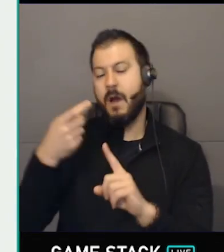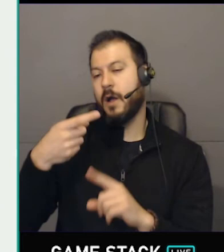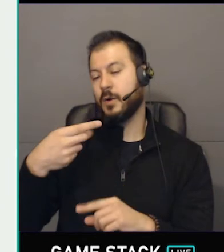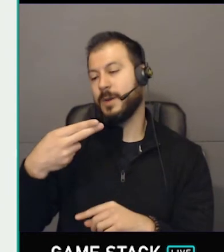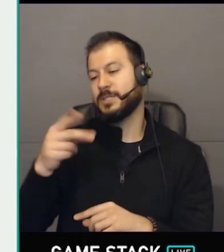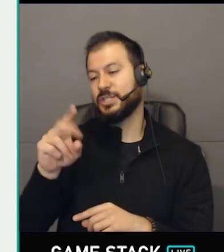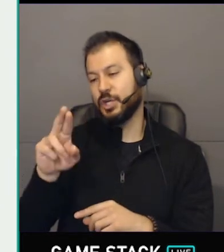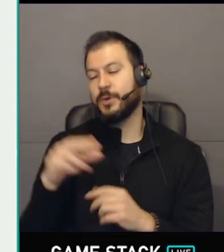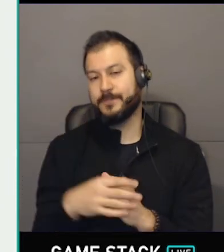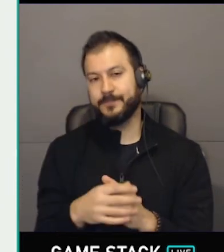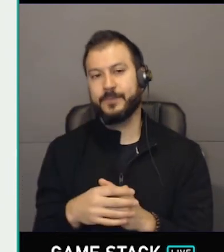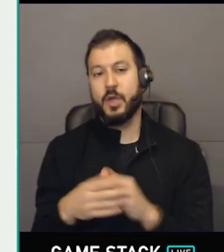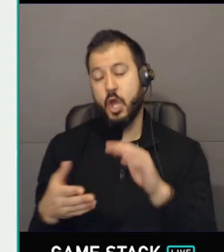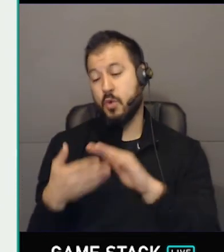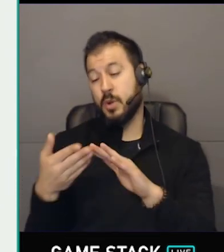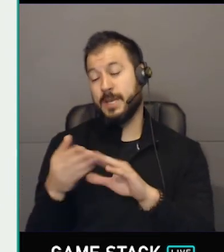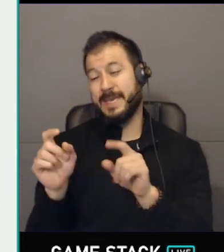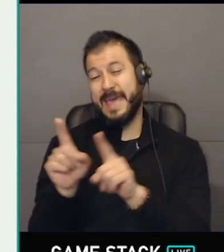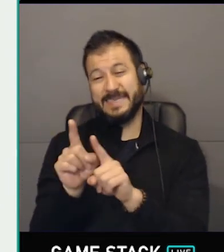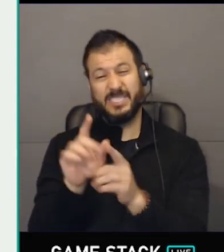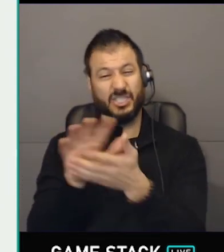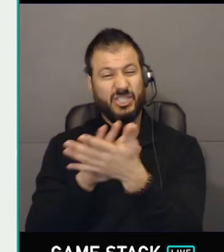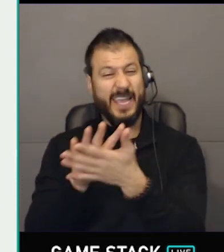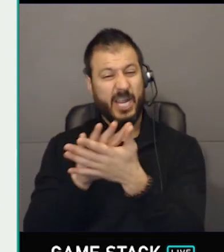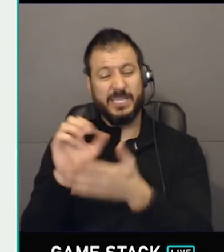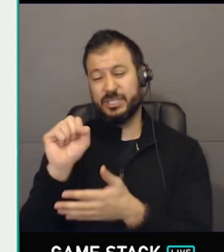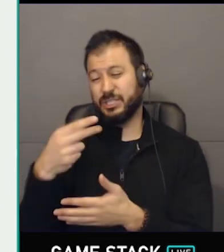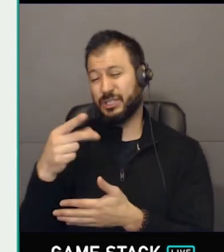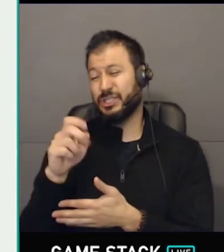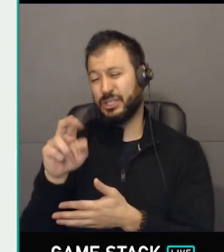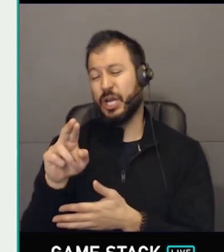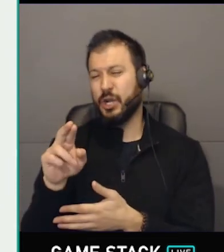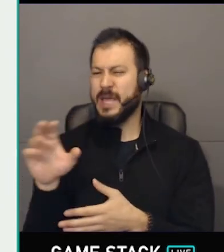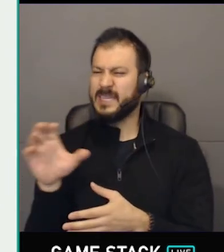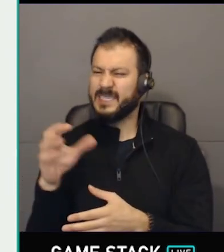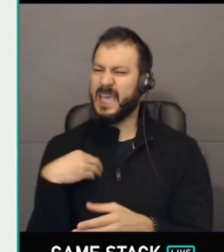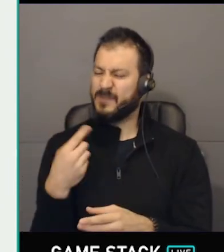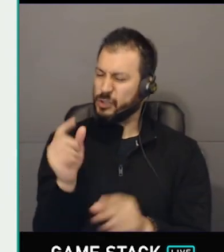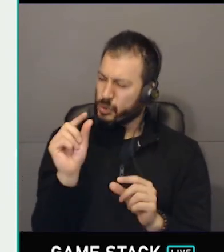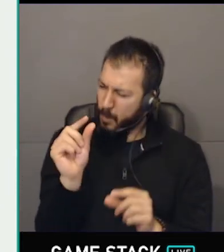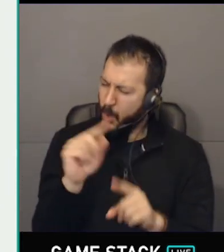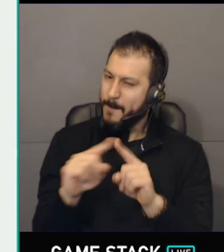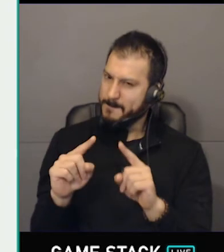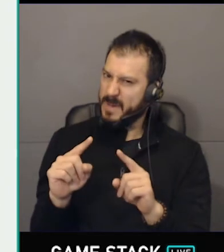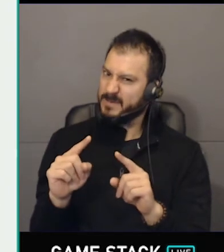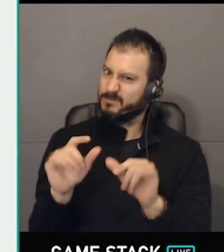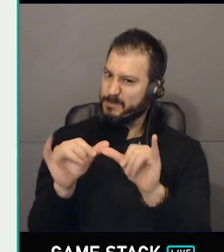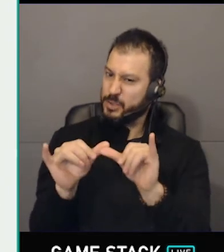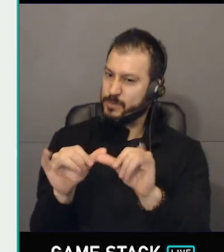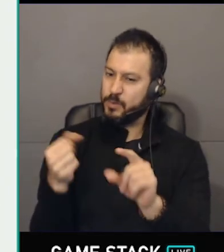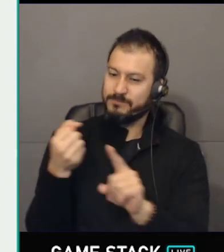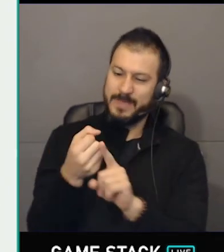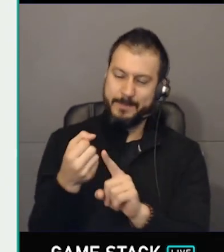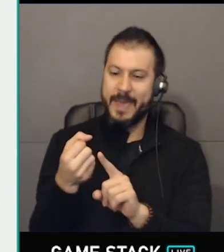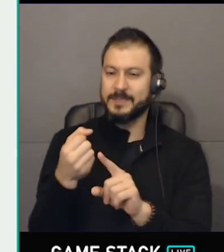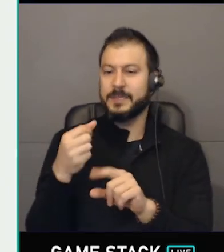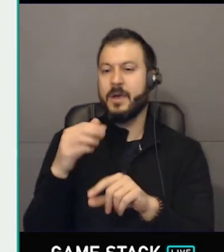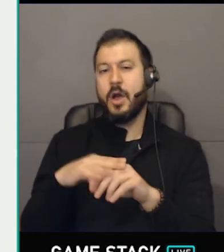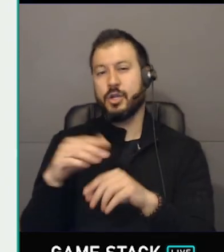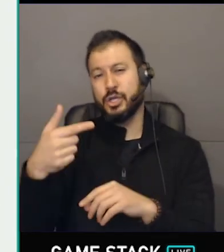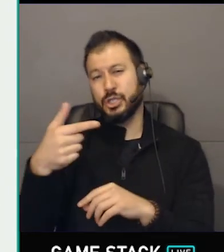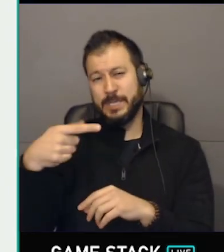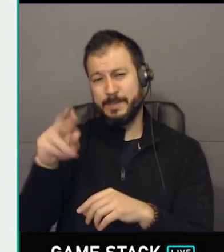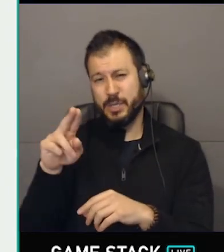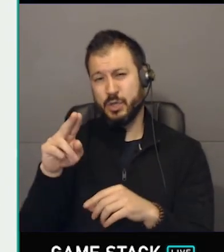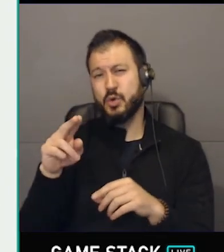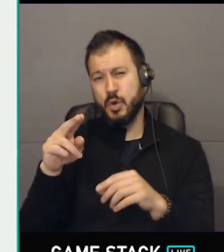Running as a shader does mean that there is a small but measurable performance impact on both your GPU render time and the allocation